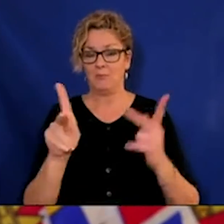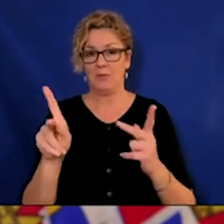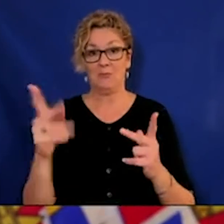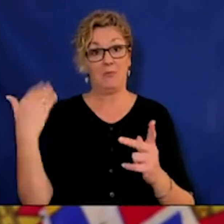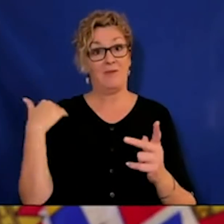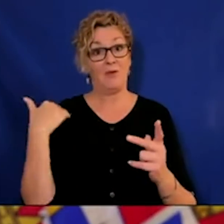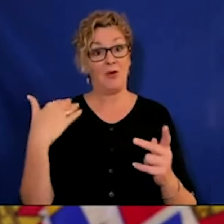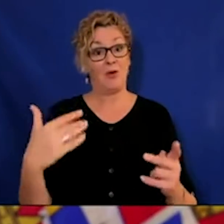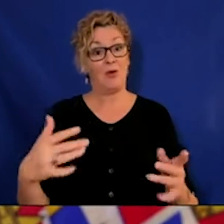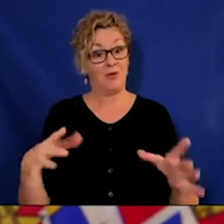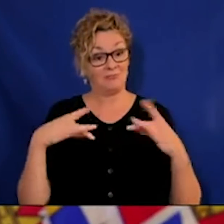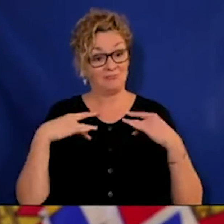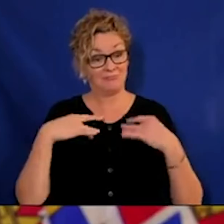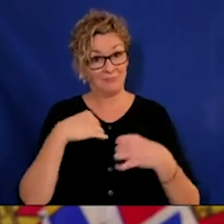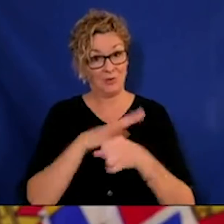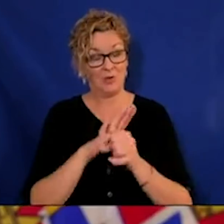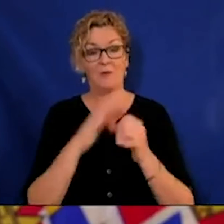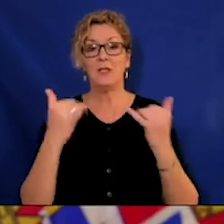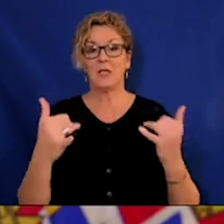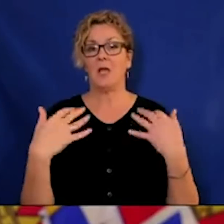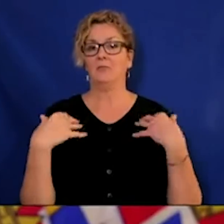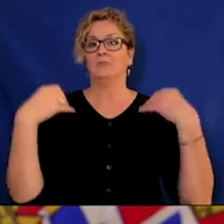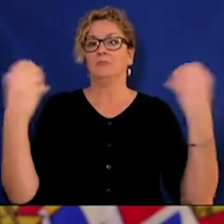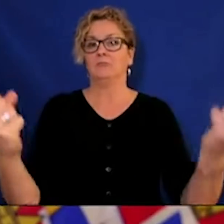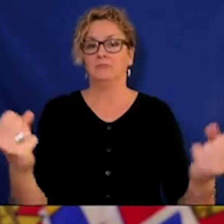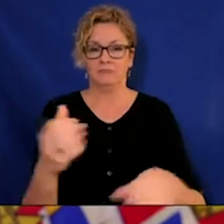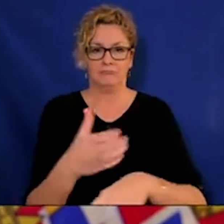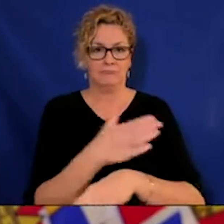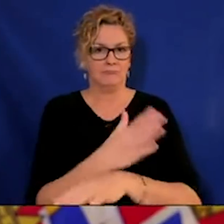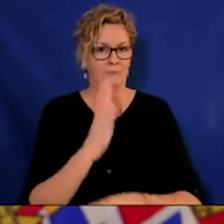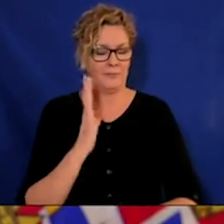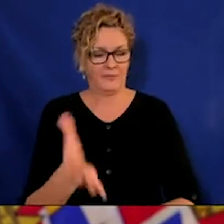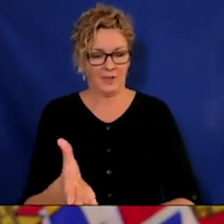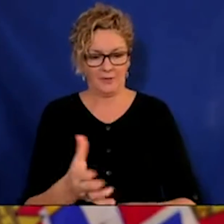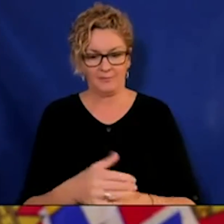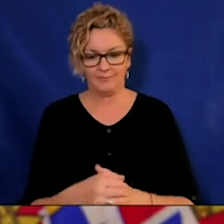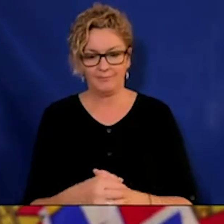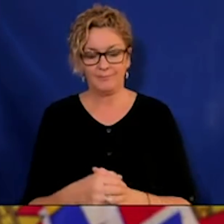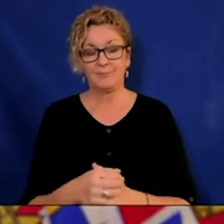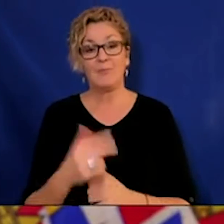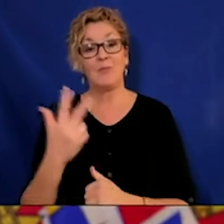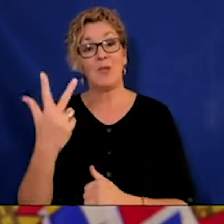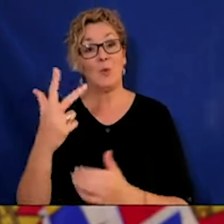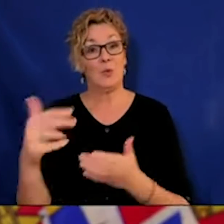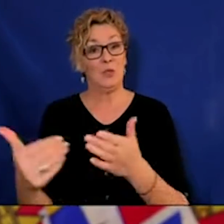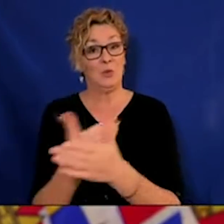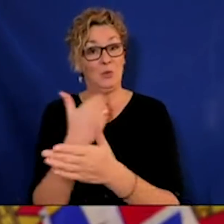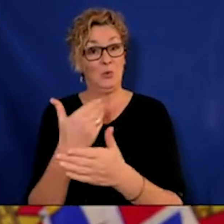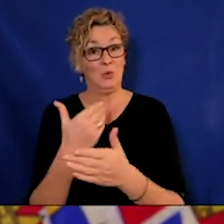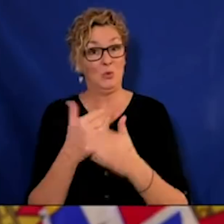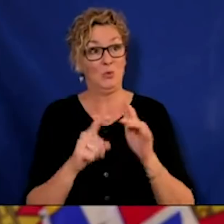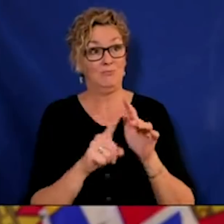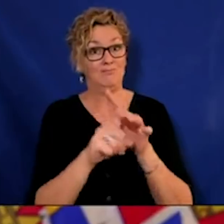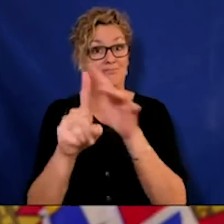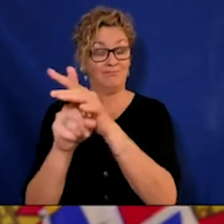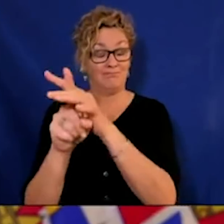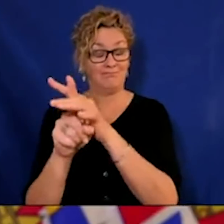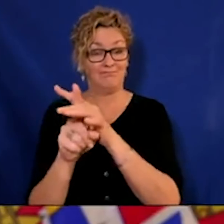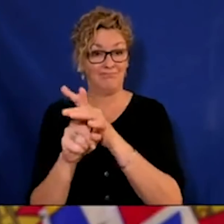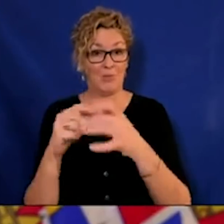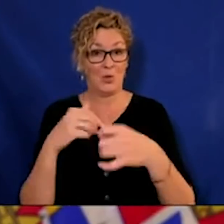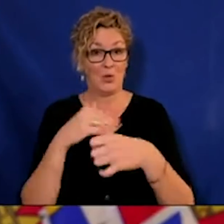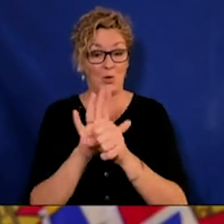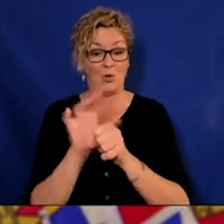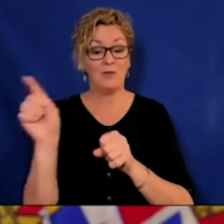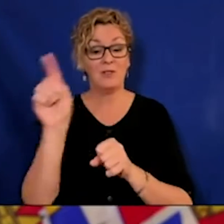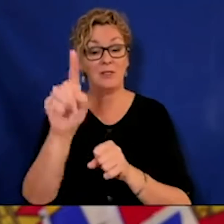Royal City Manor in Fraser Health Region, at the Saanich Peninsula Hospital in Vancouver Island, and the West Coast